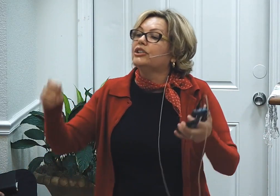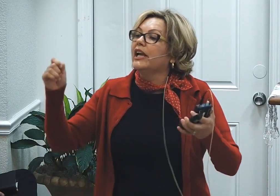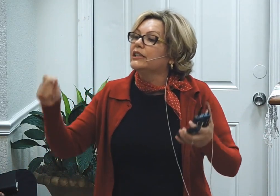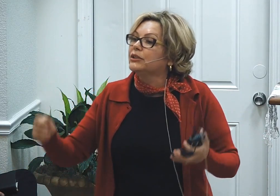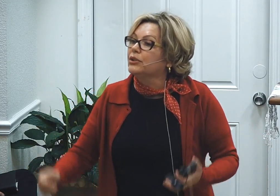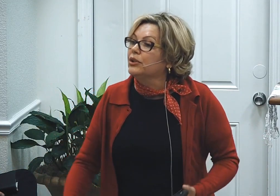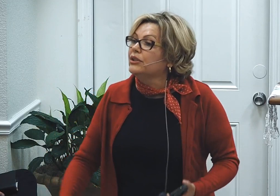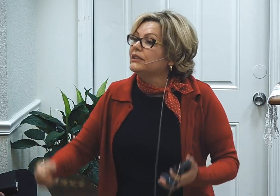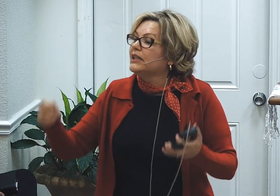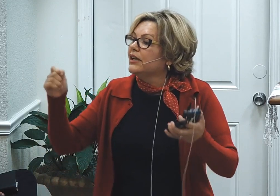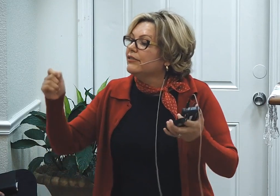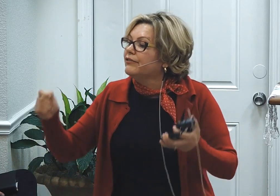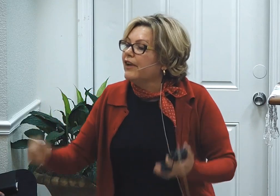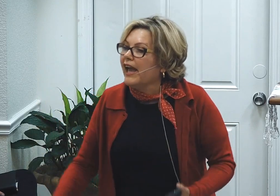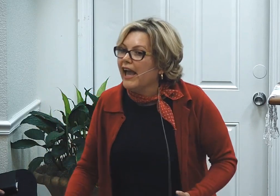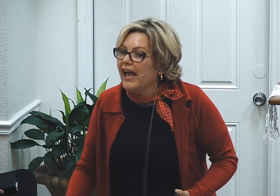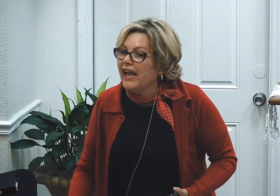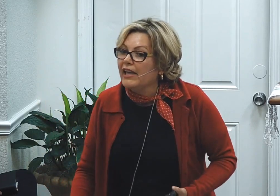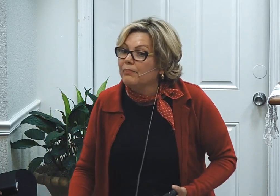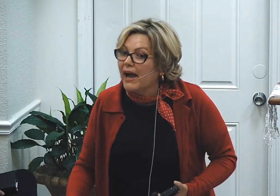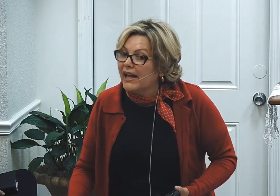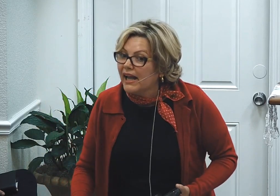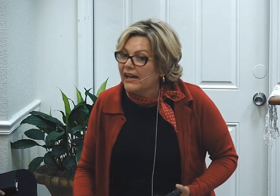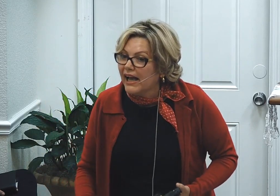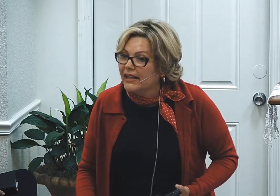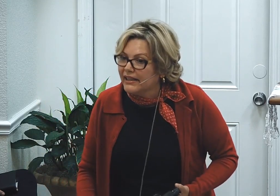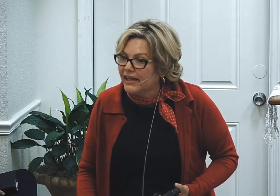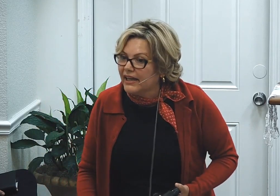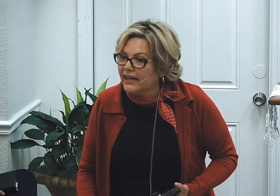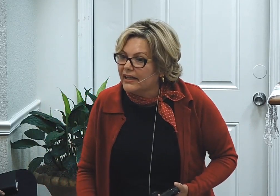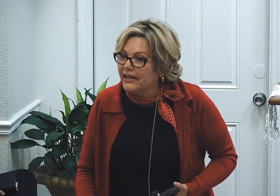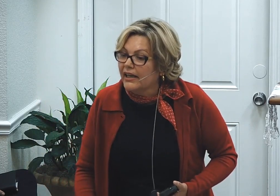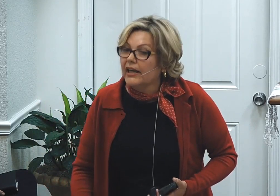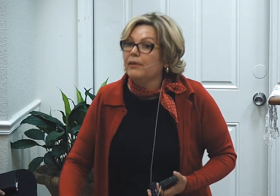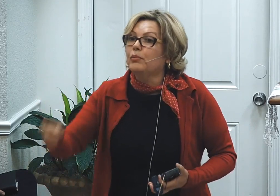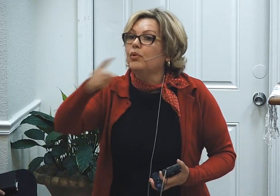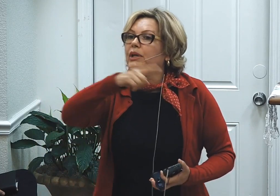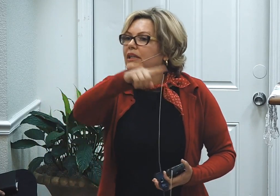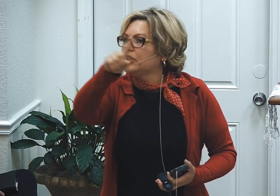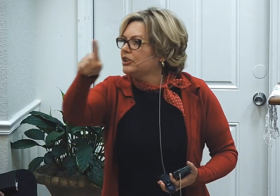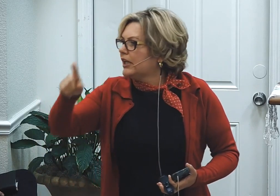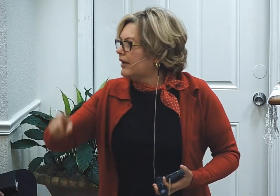together. What is our shout? Jesus comes. Maranatha.